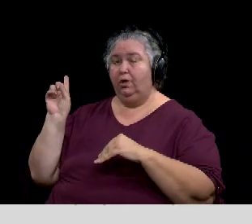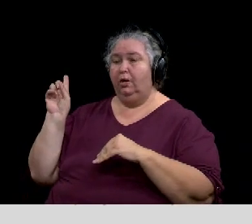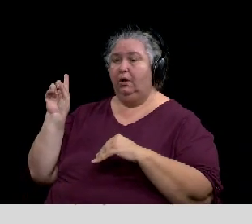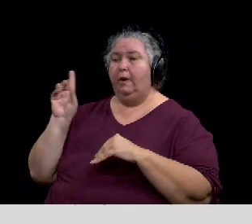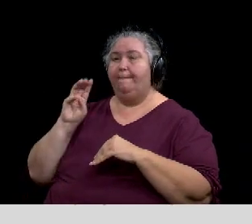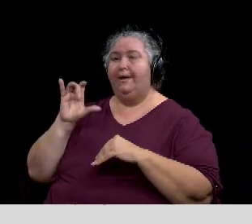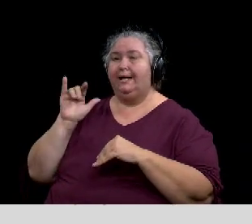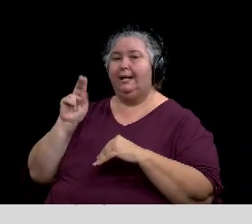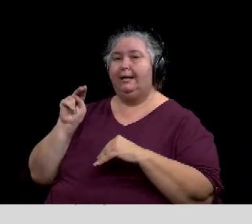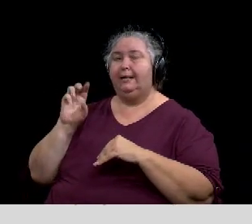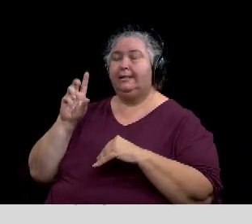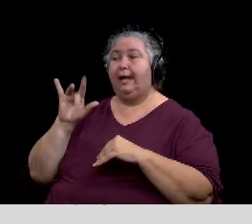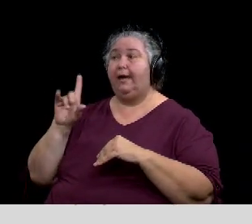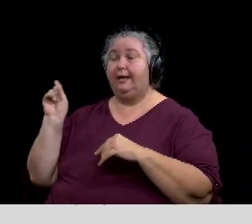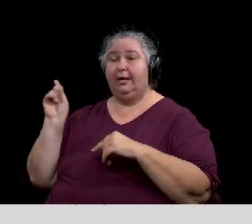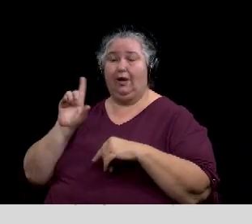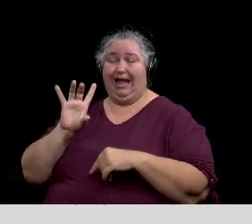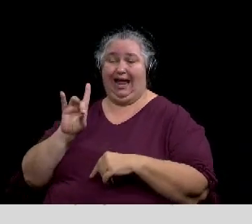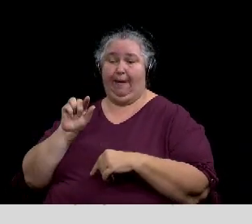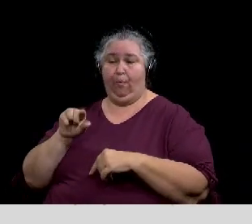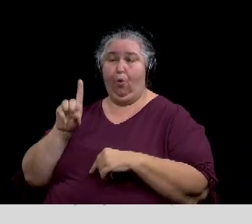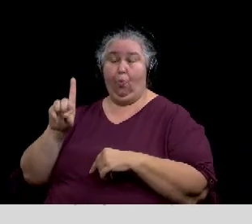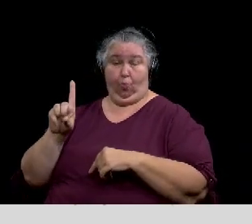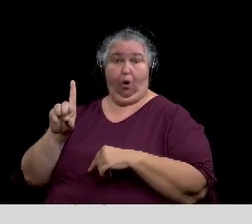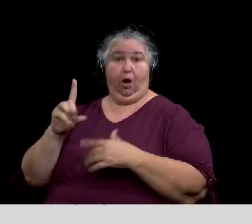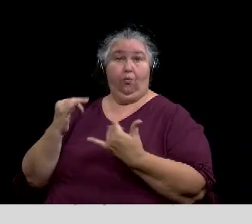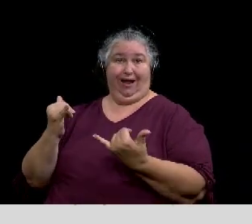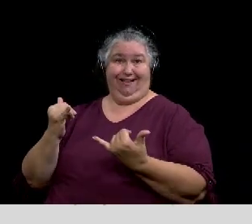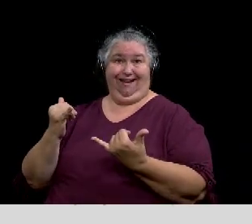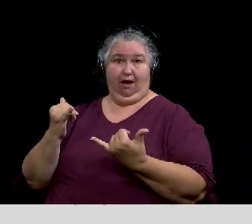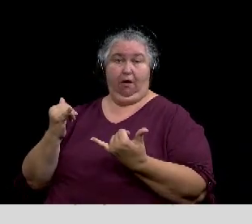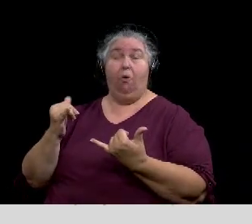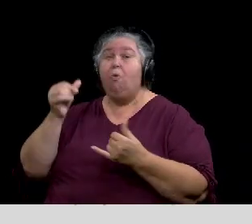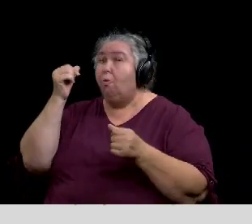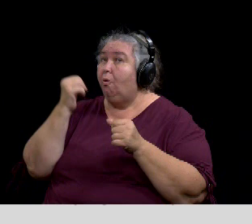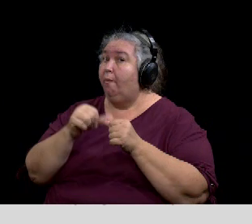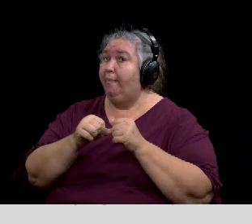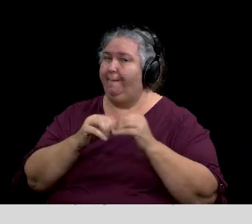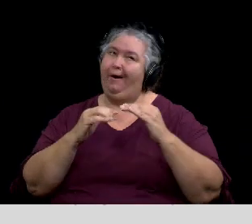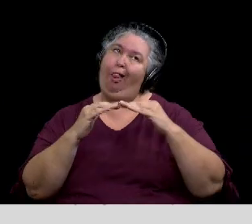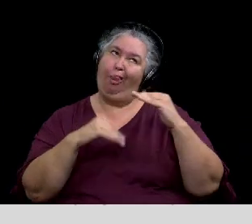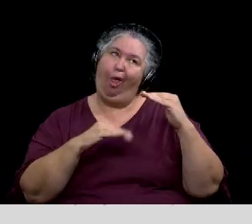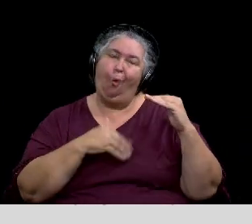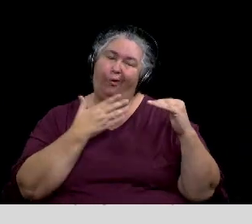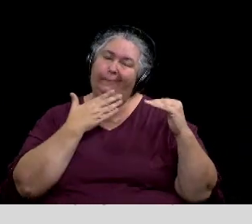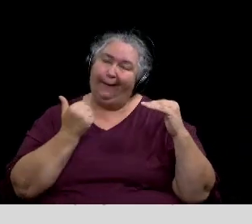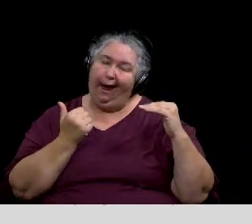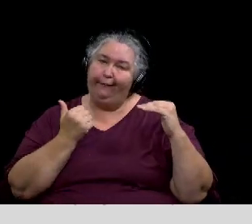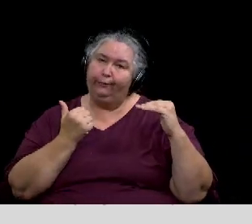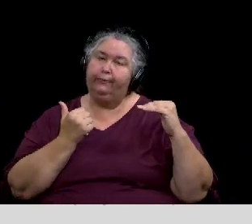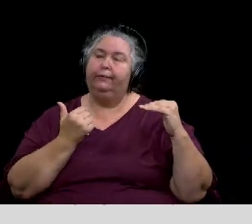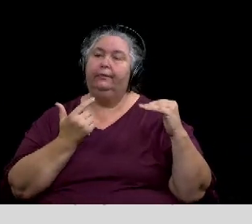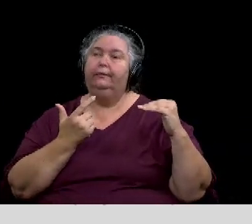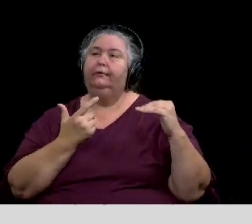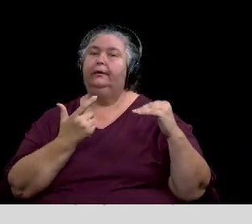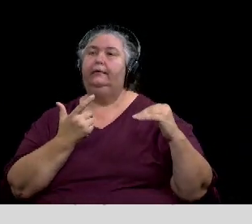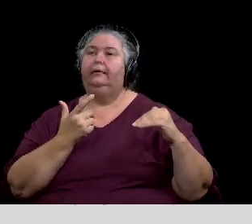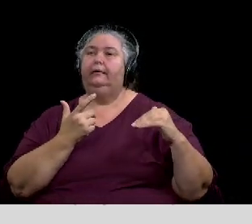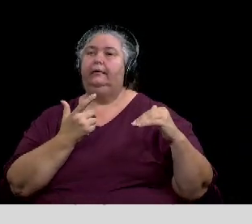McLennan County positivity rate at 8.1 right now. Remember, lower is better in terms of positivity rate.